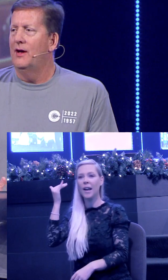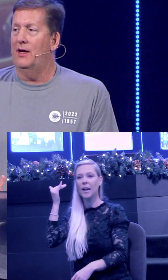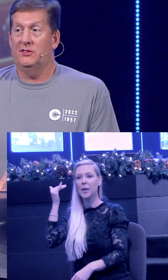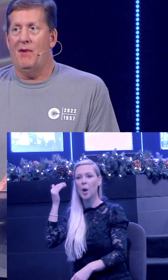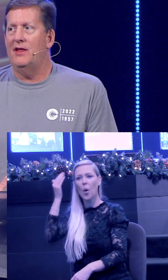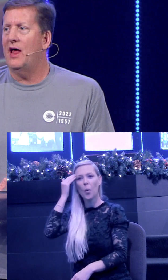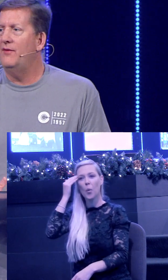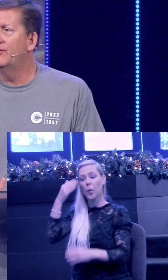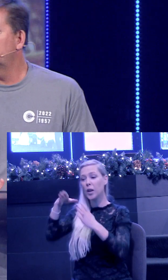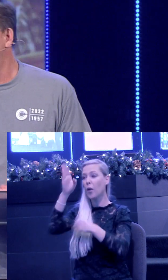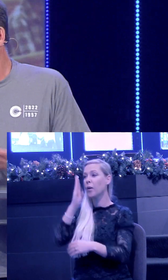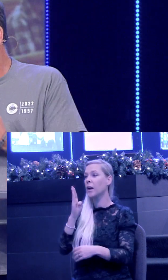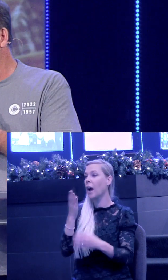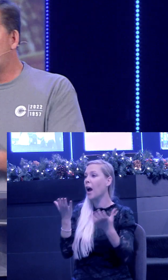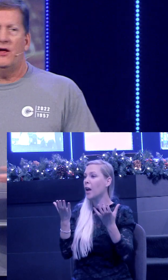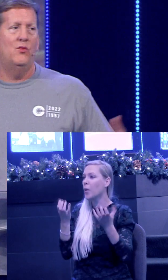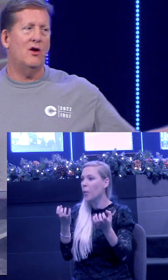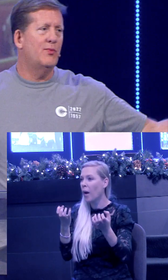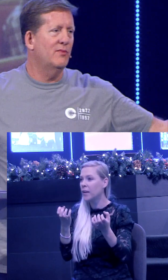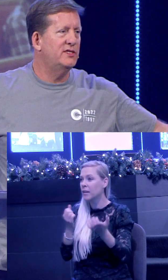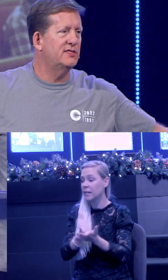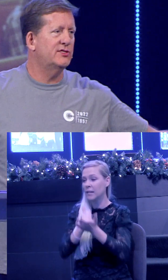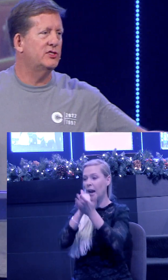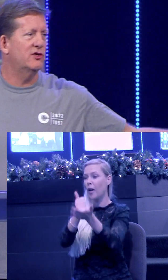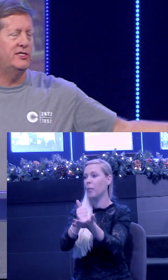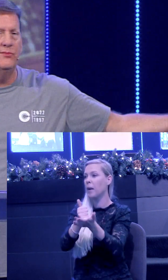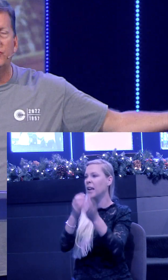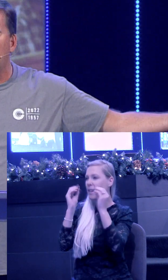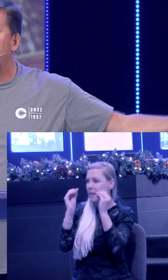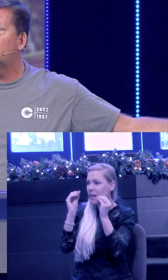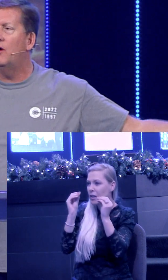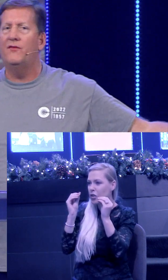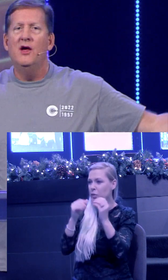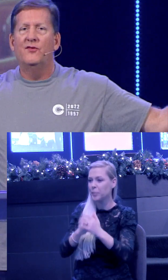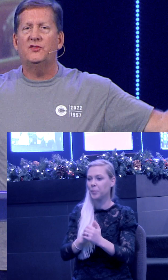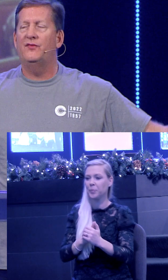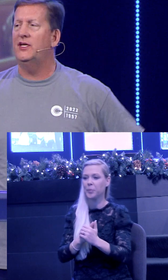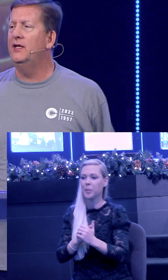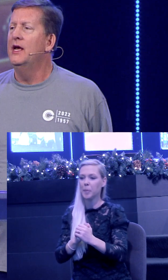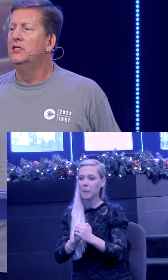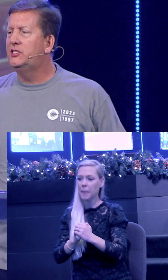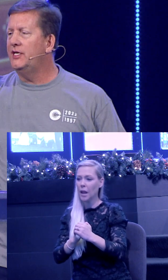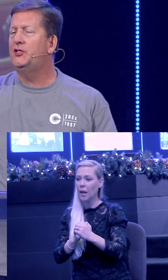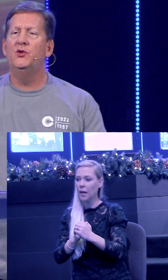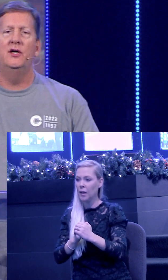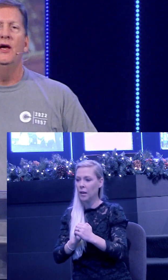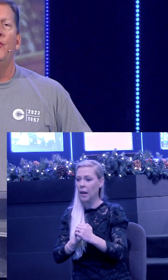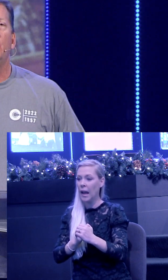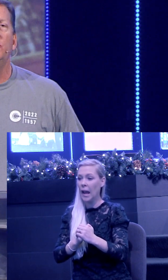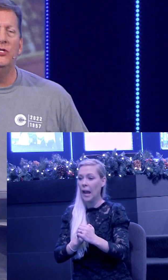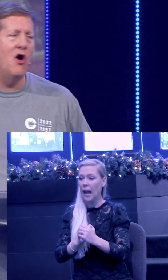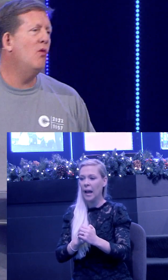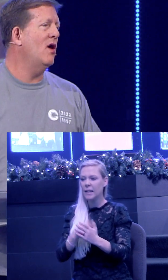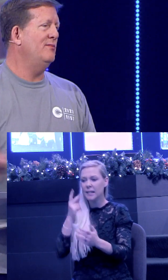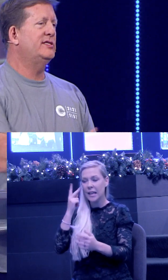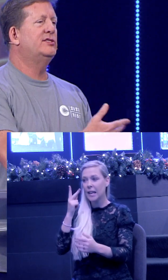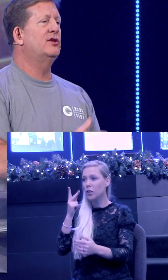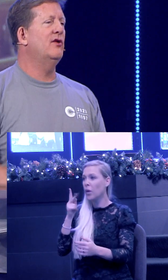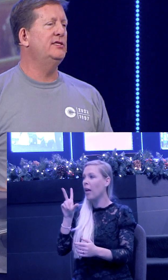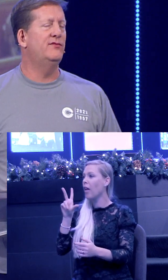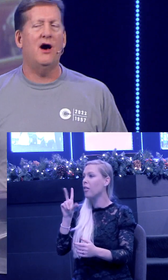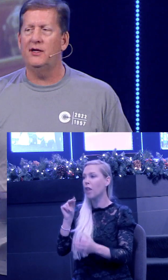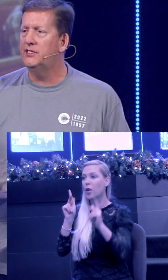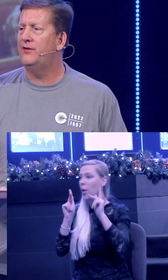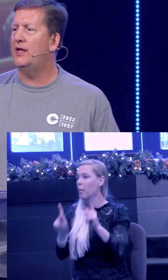one of, it's my life verse, and this bears out in what our purpose is as a church. Hebrews chapter 12, verse 15, "See to it that no one misses